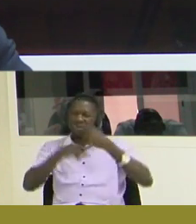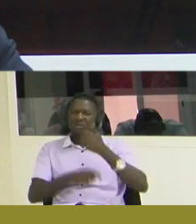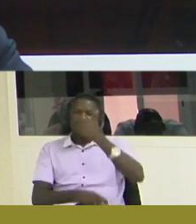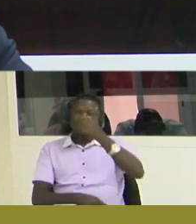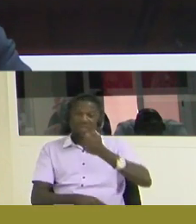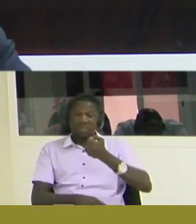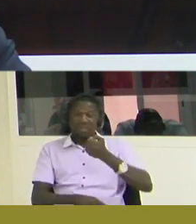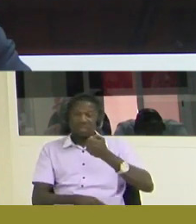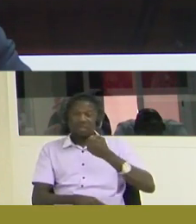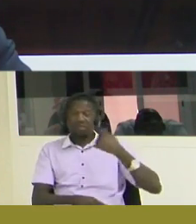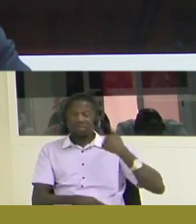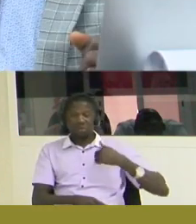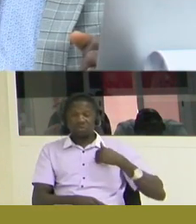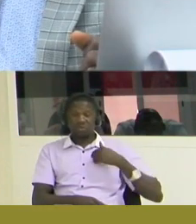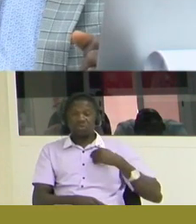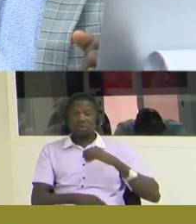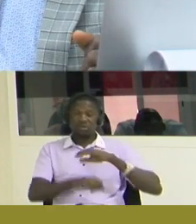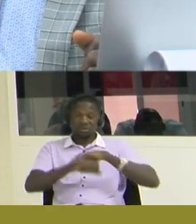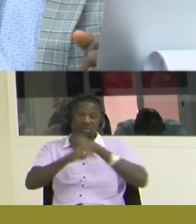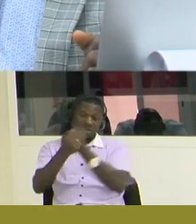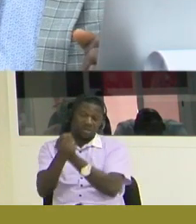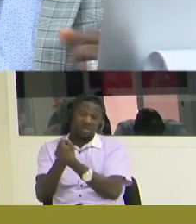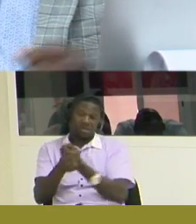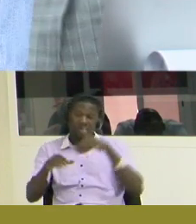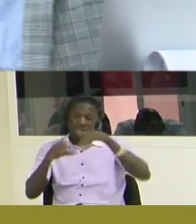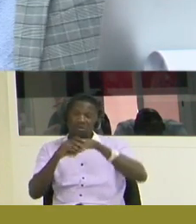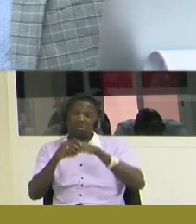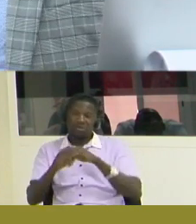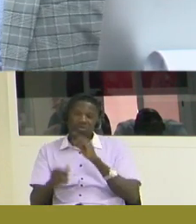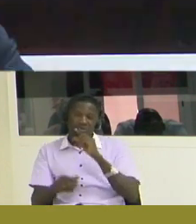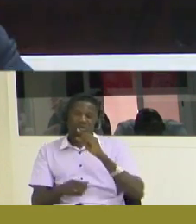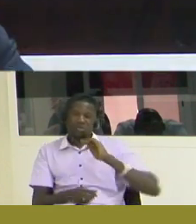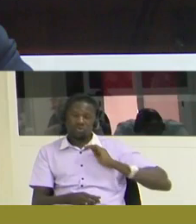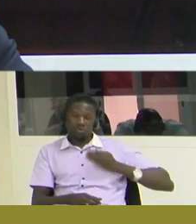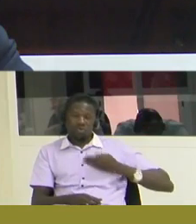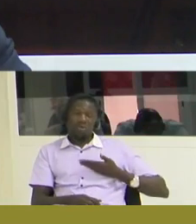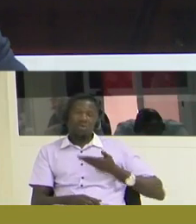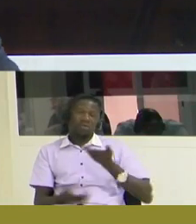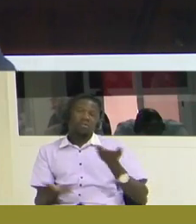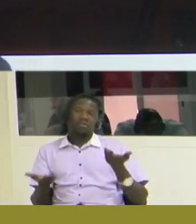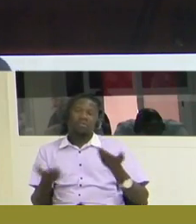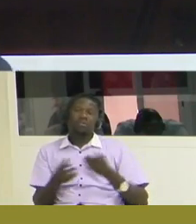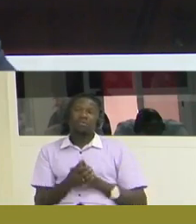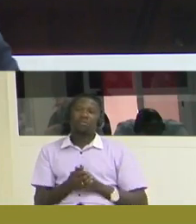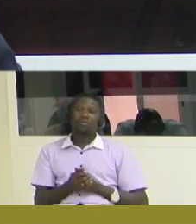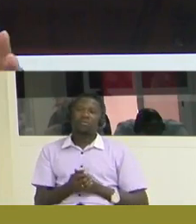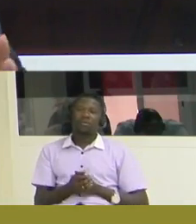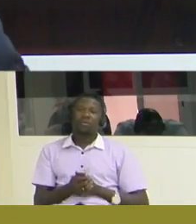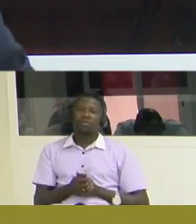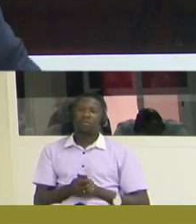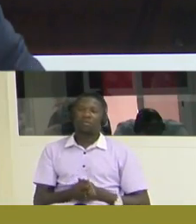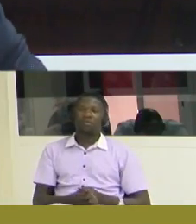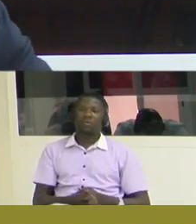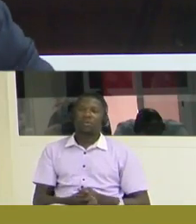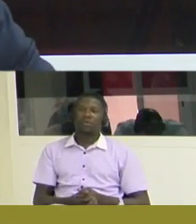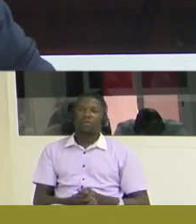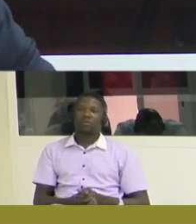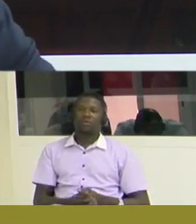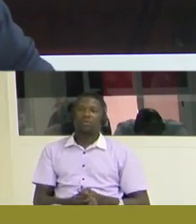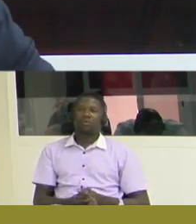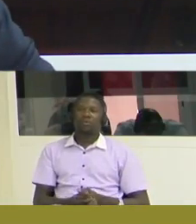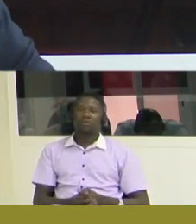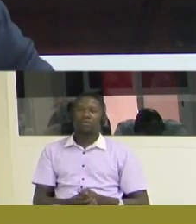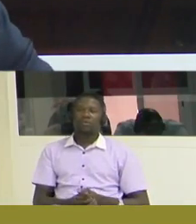including some women extremely sorry maybe I'll go into the local